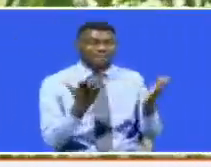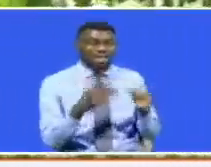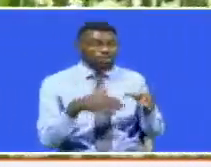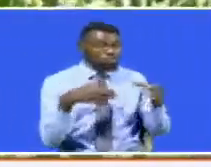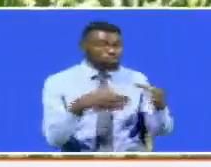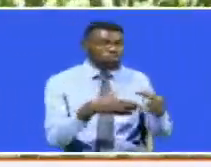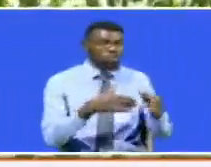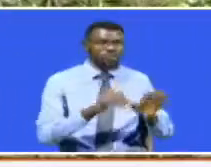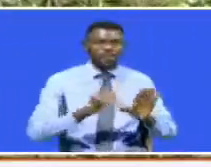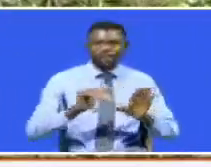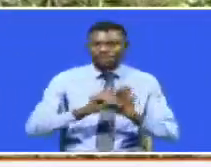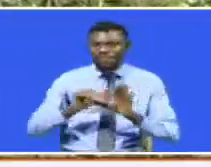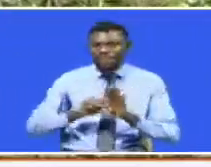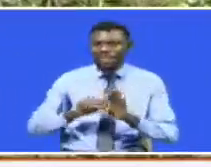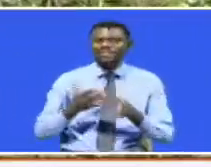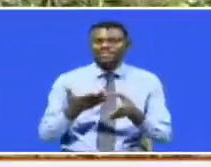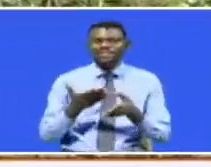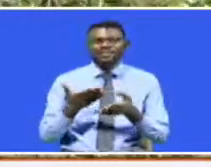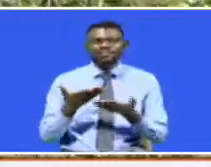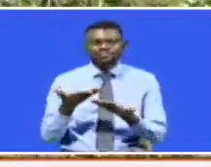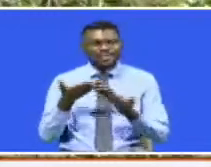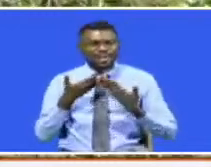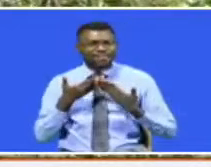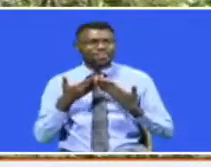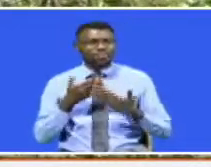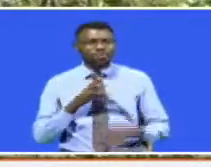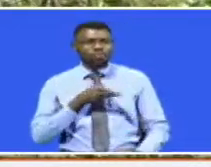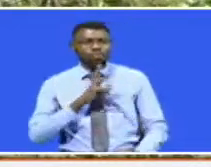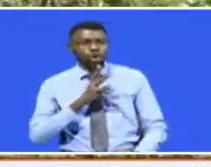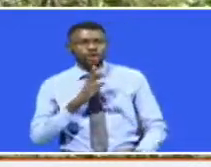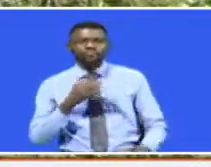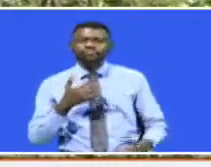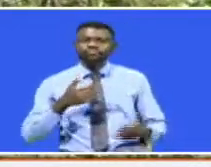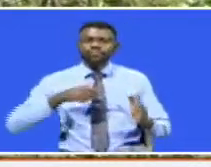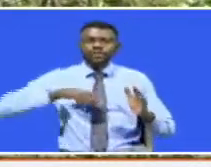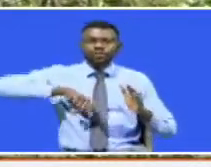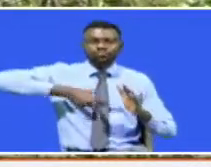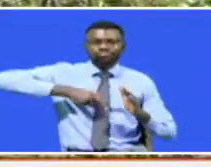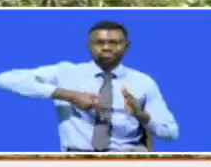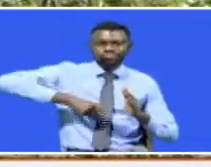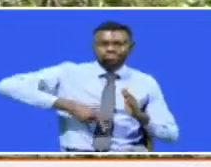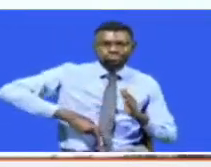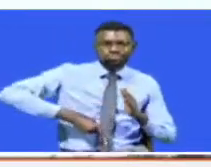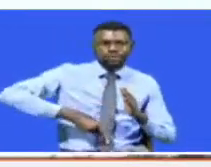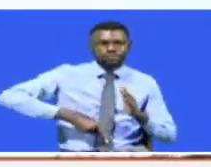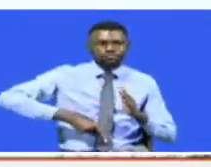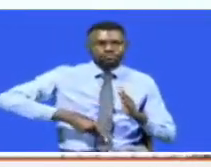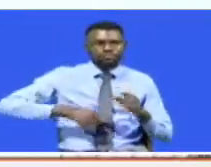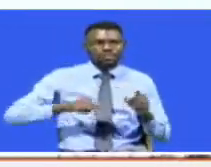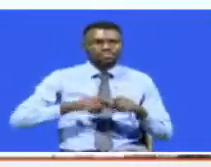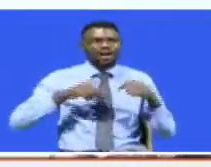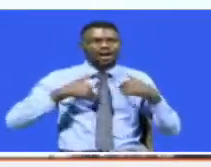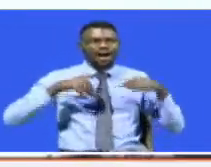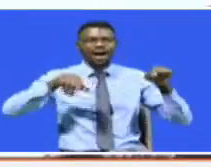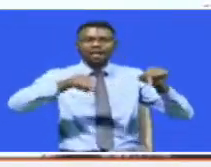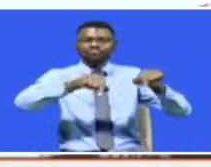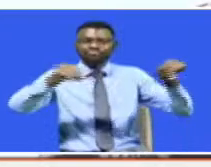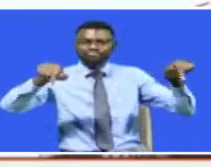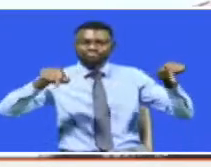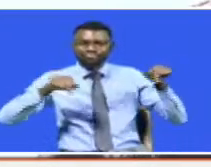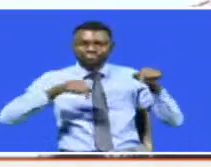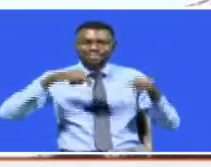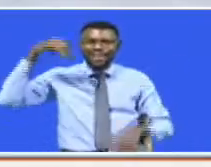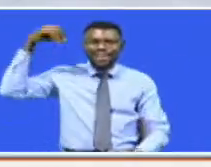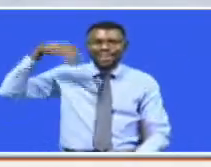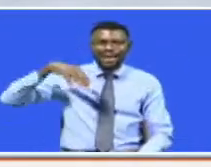stakeholders hatutaweza kufanya. The water project involved drilling a borehole and equipping it with a solar powered pumping system, a